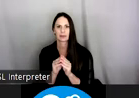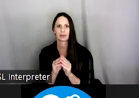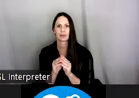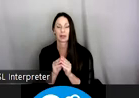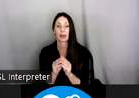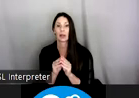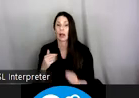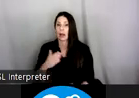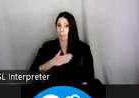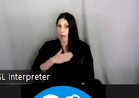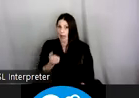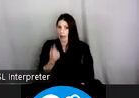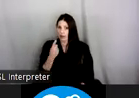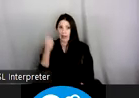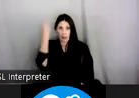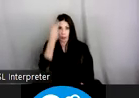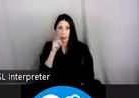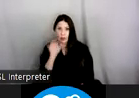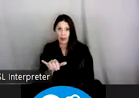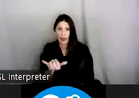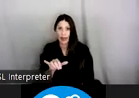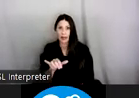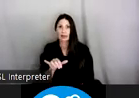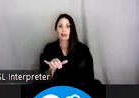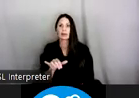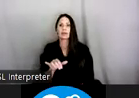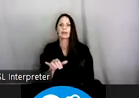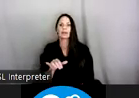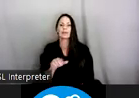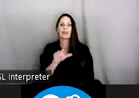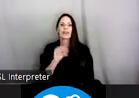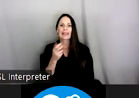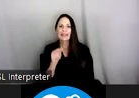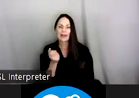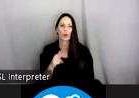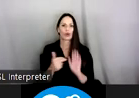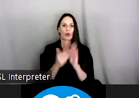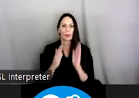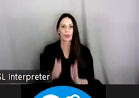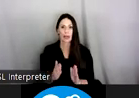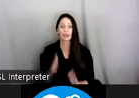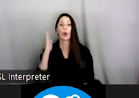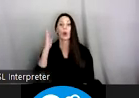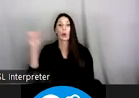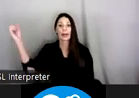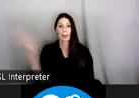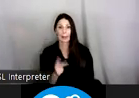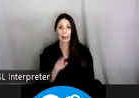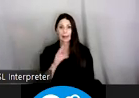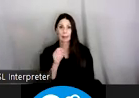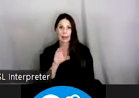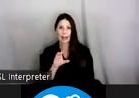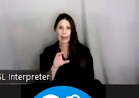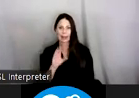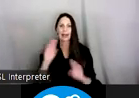to have those then representatives or liaisons, as you're calling them, come back to BHAAC and give updates on what's happening in